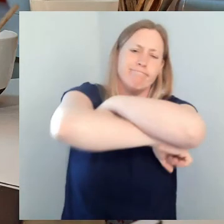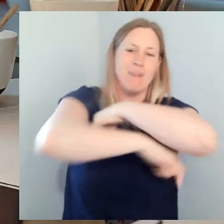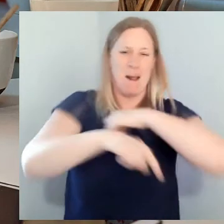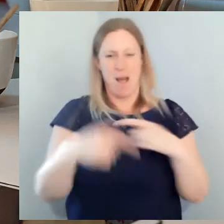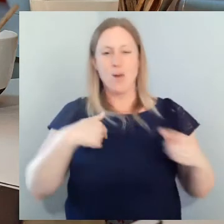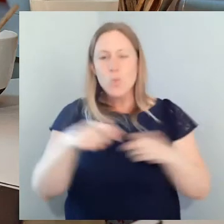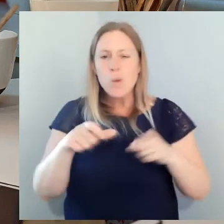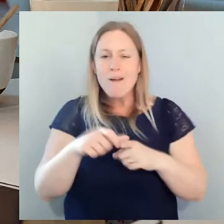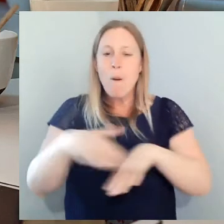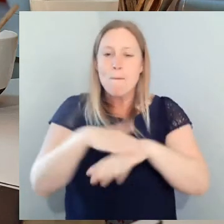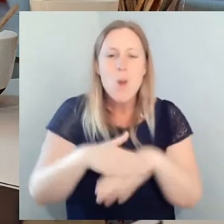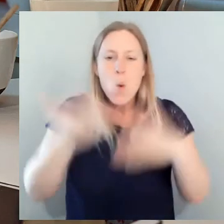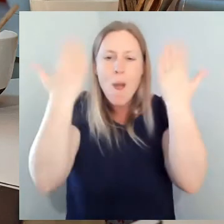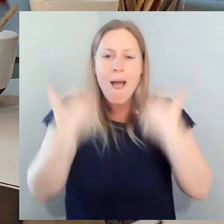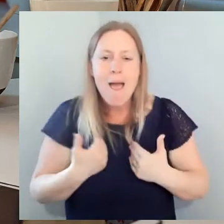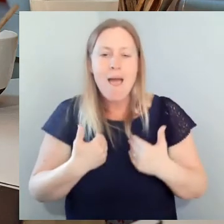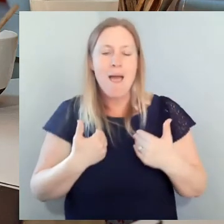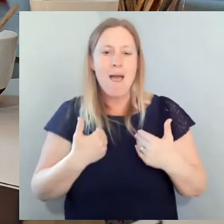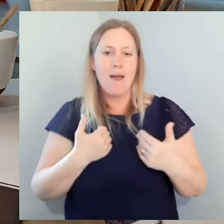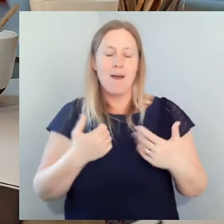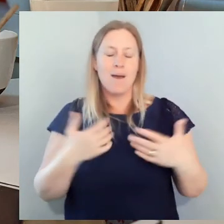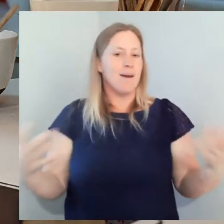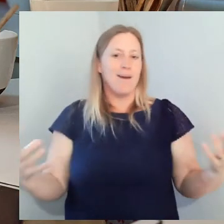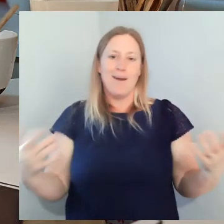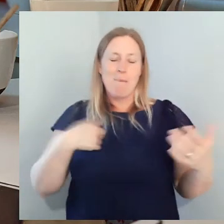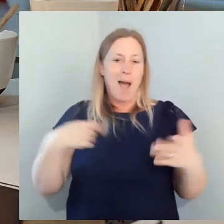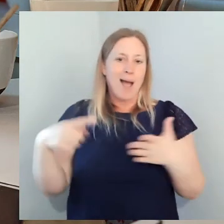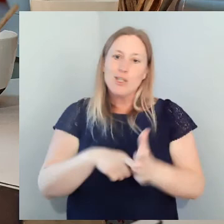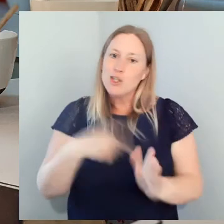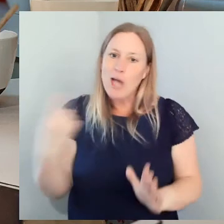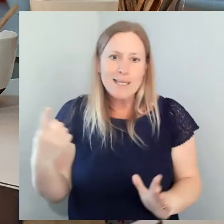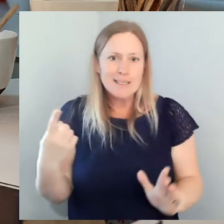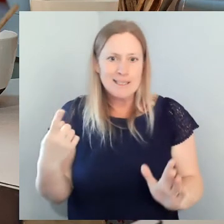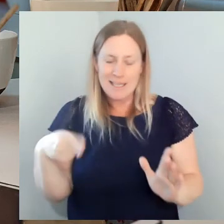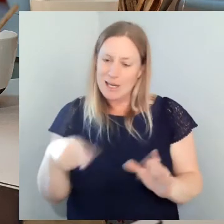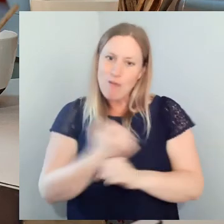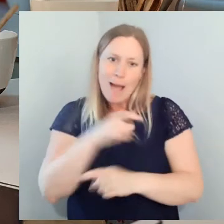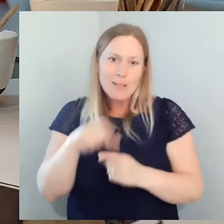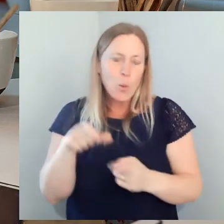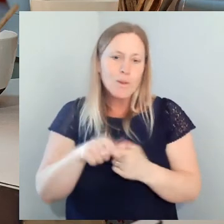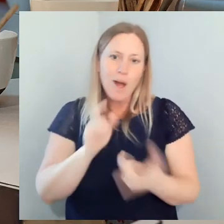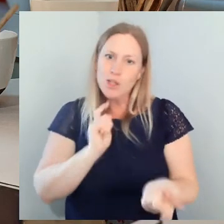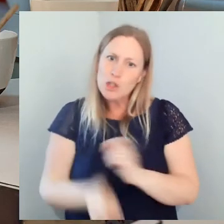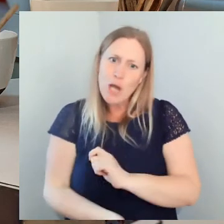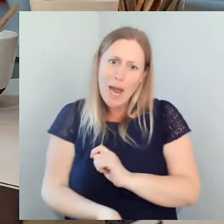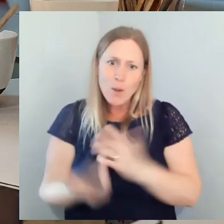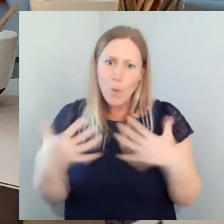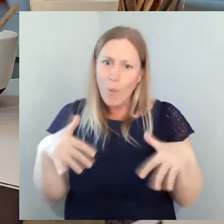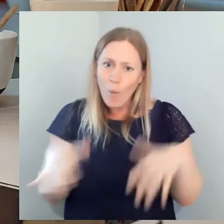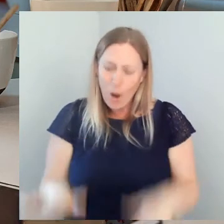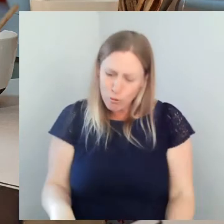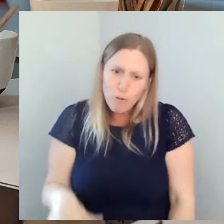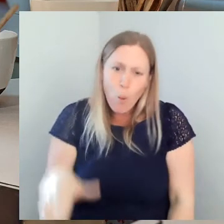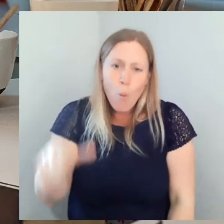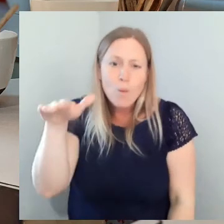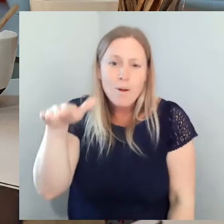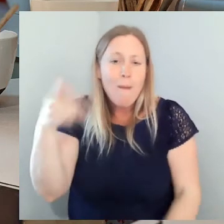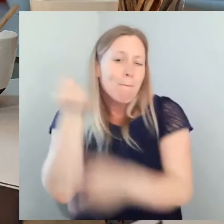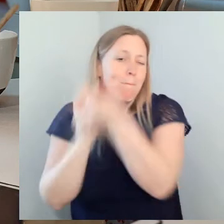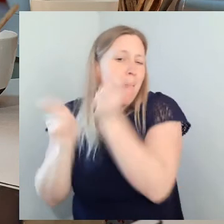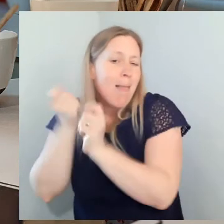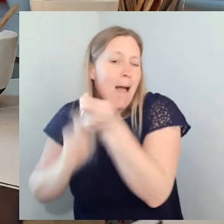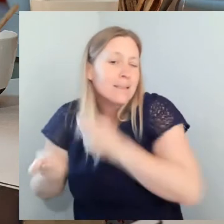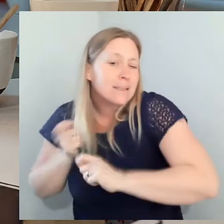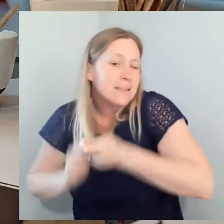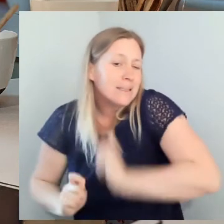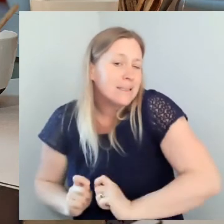it, even though my daughter had blue hair. And I couldn't believe how much my little Jessie had changed. Looked